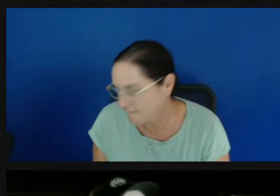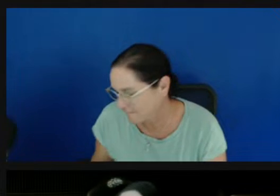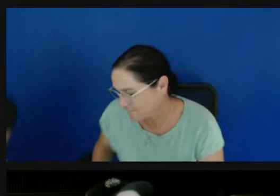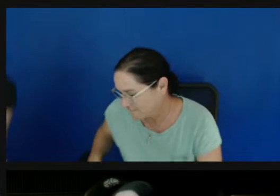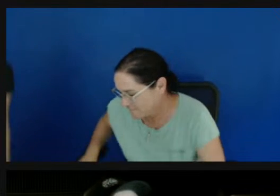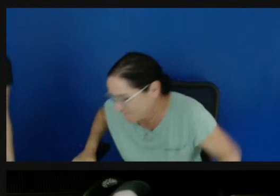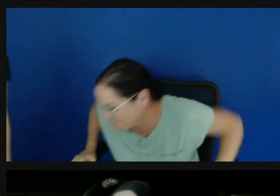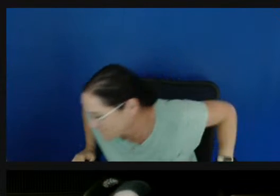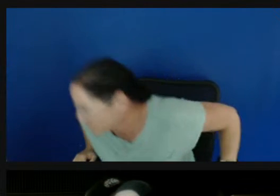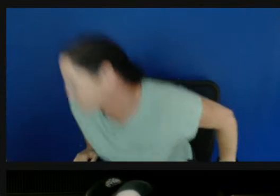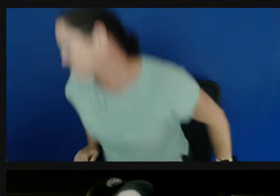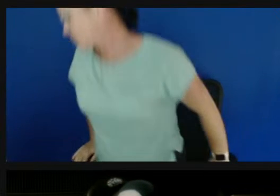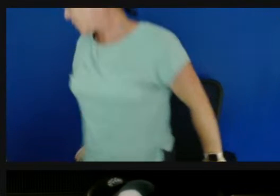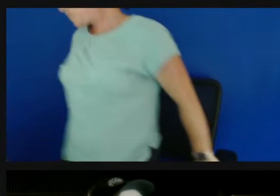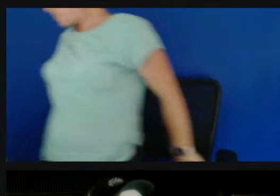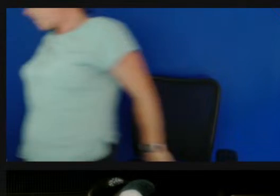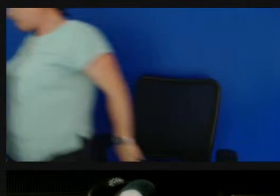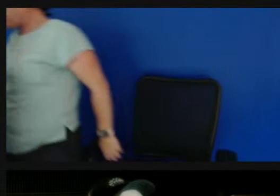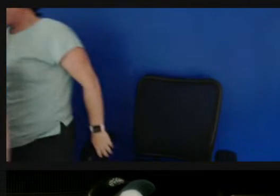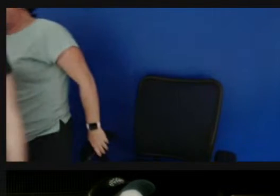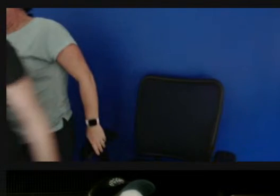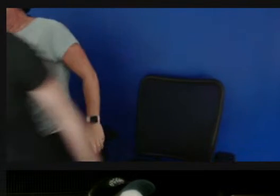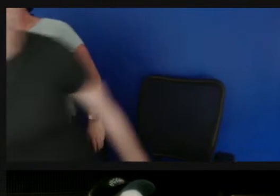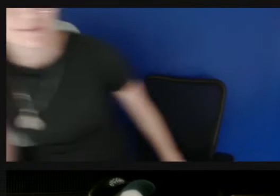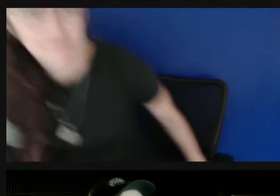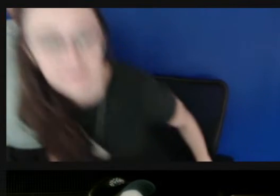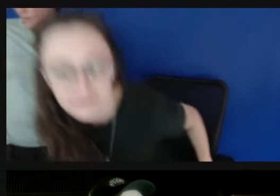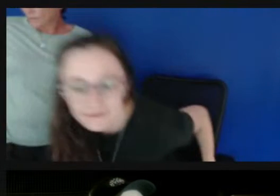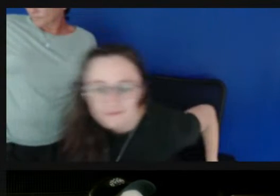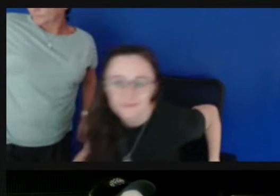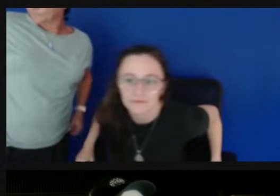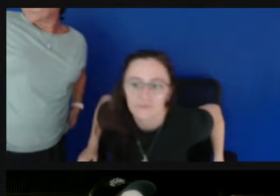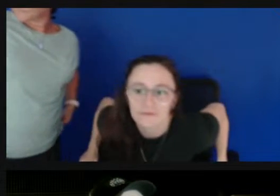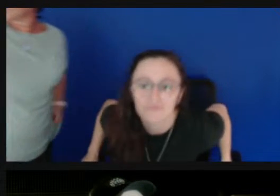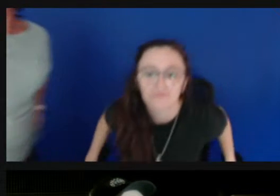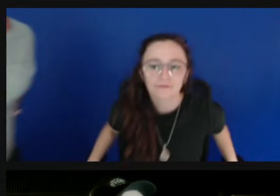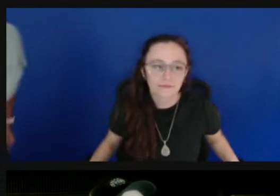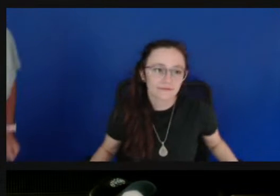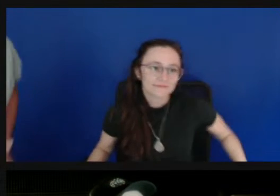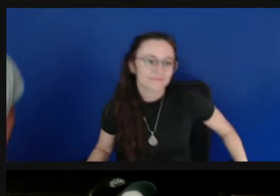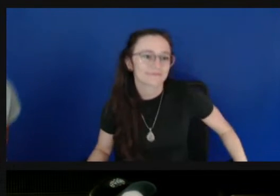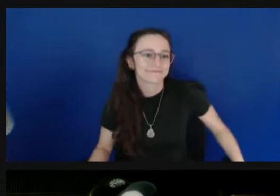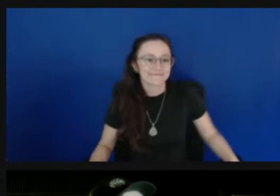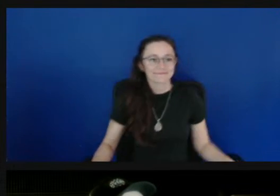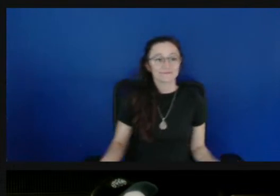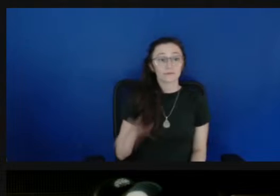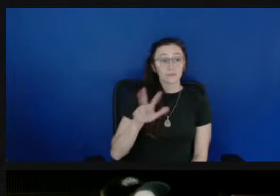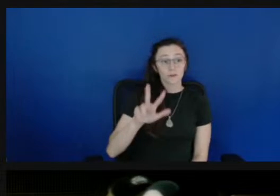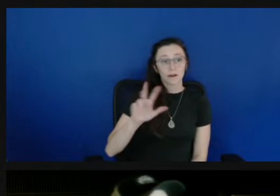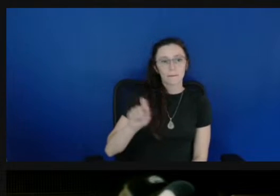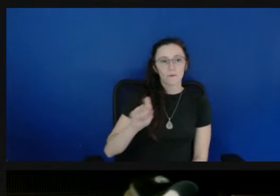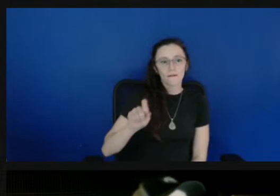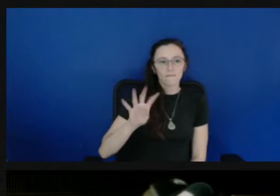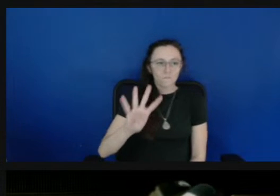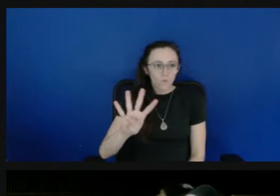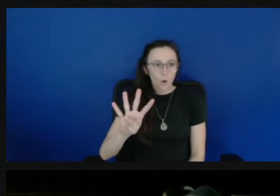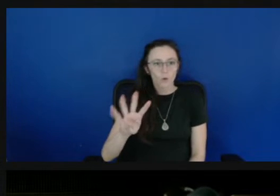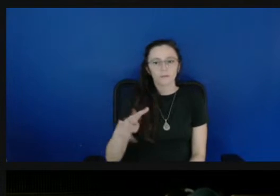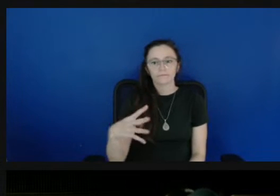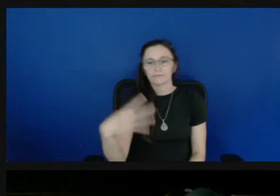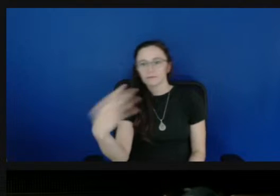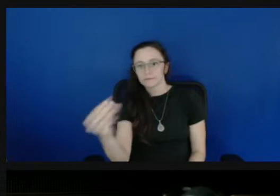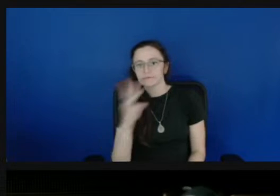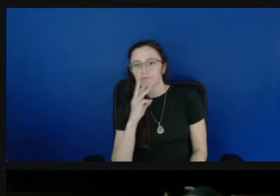3.5 as well, a little further offshore there. 3.4, deep one. All the rest are below